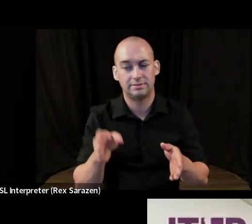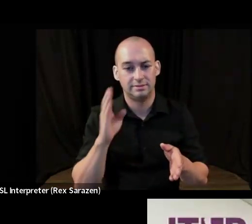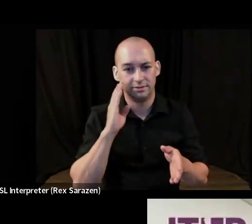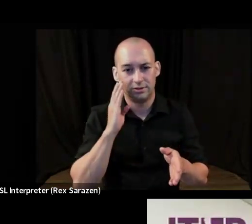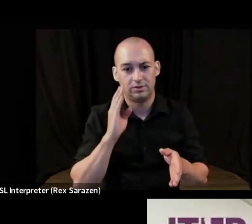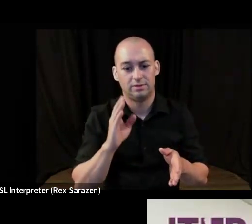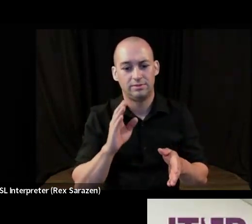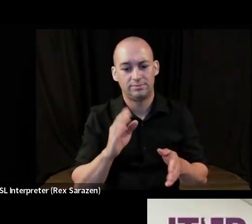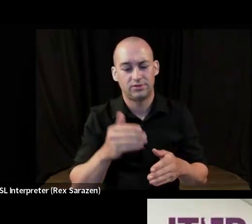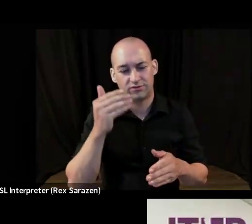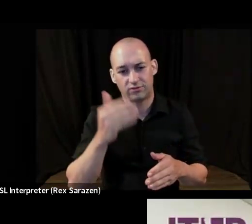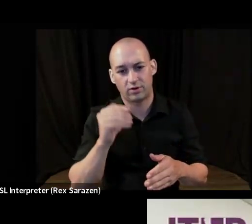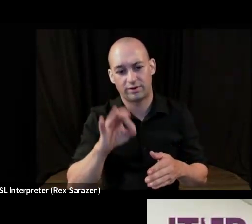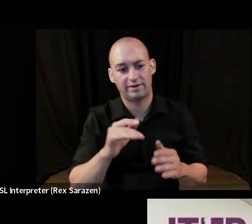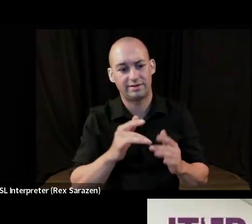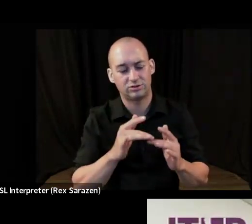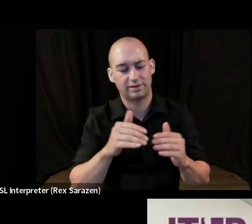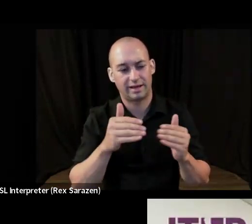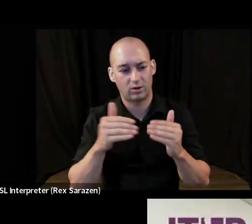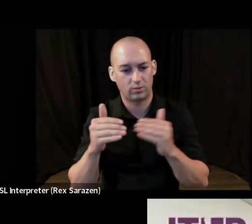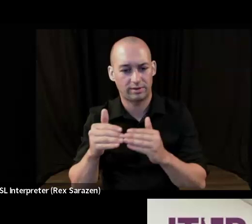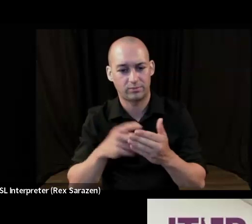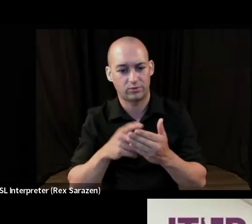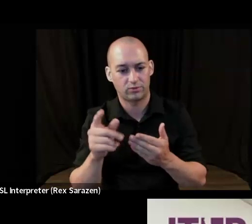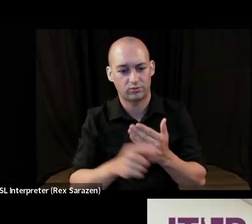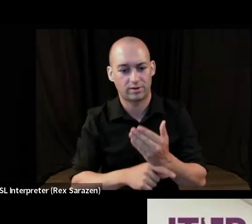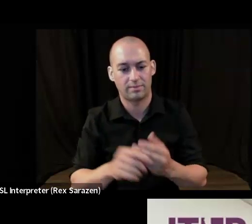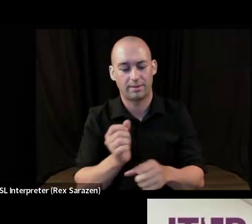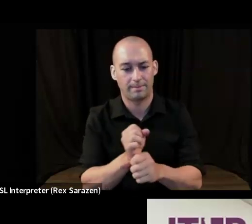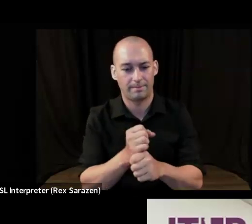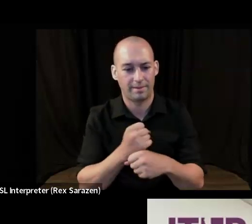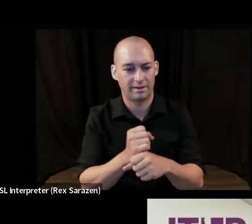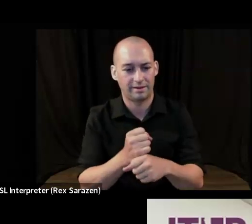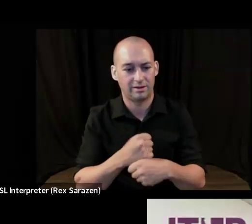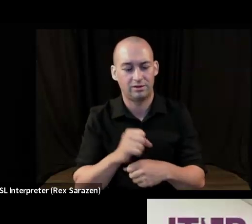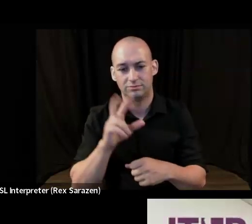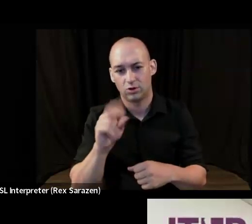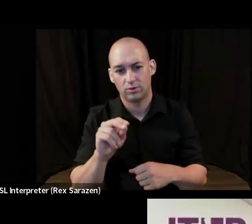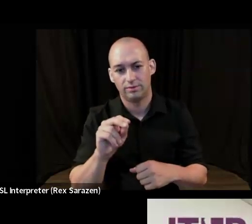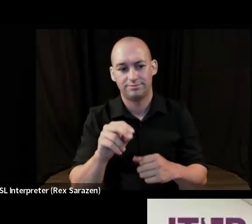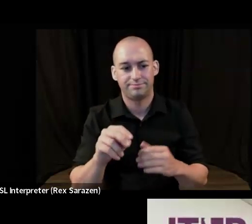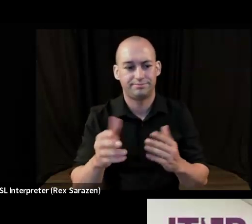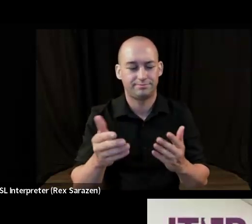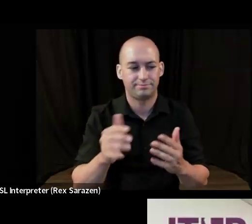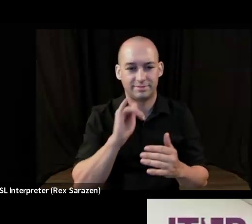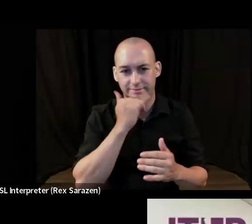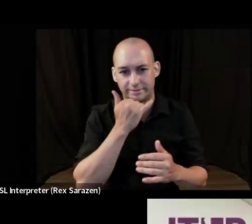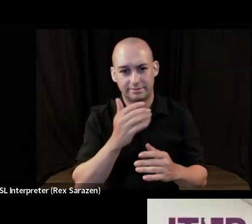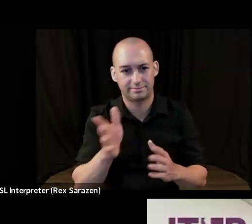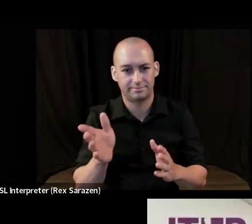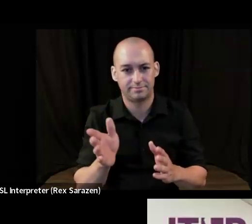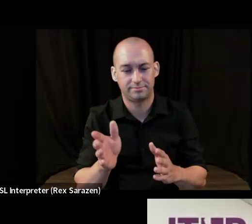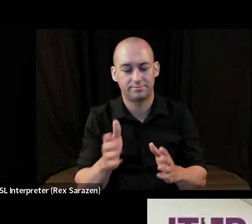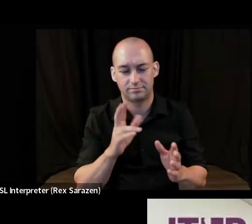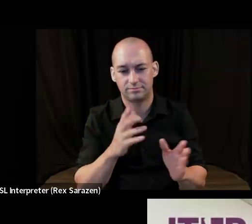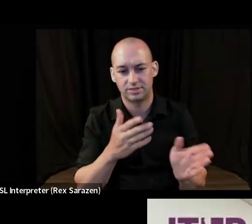The final digital equity plan made really no equivocations that it's an ambitious plan